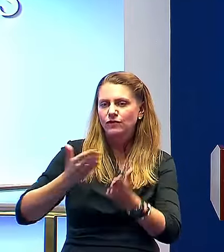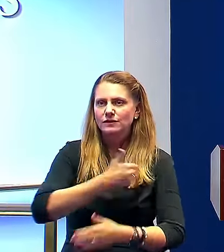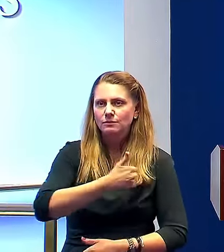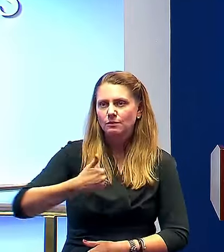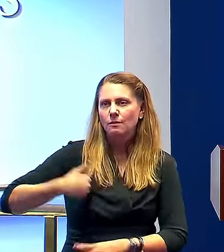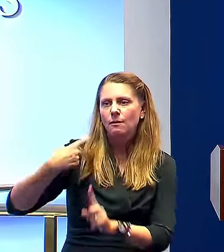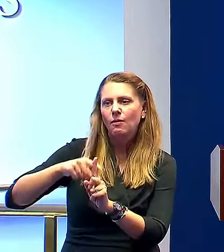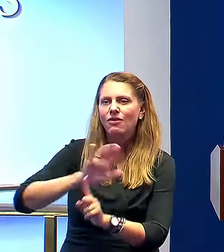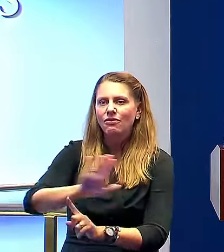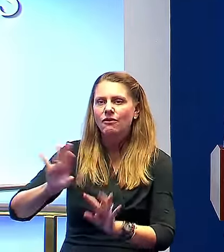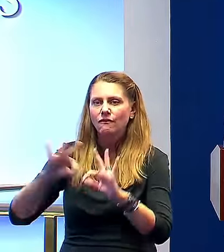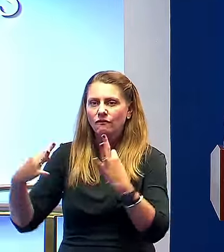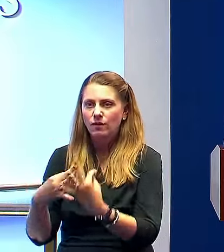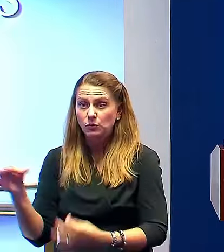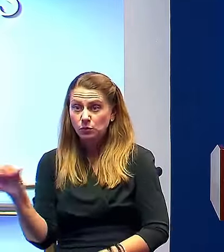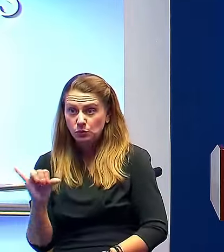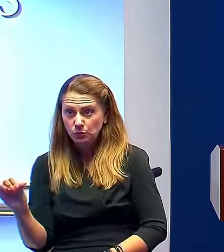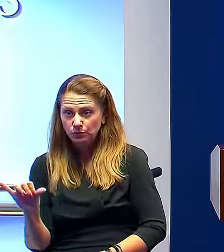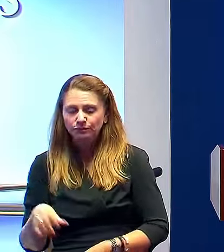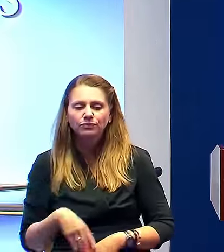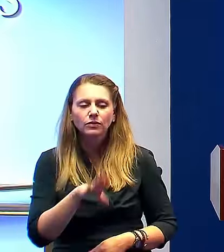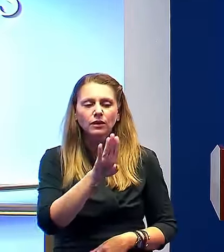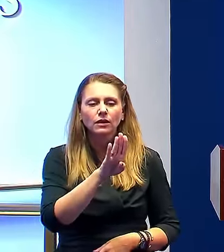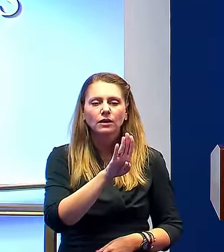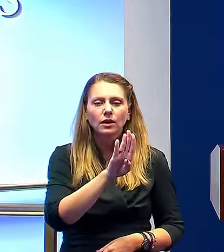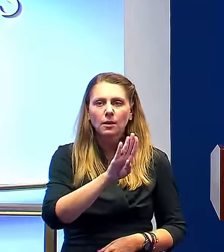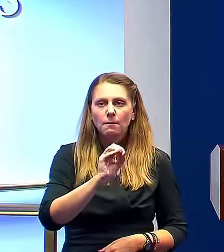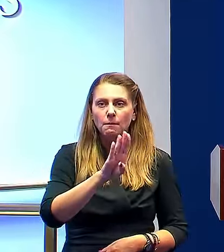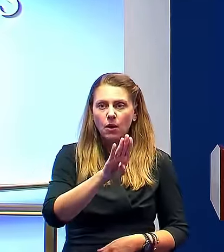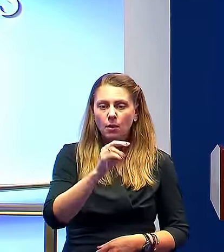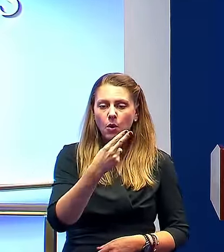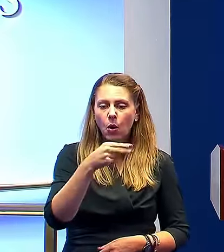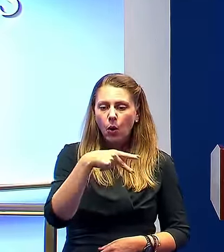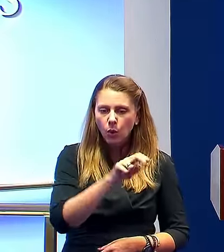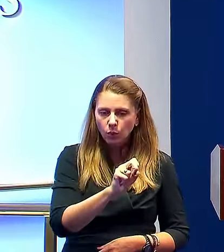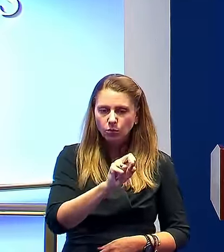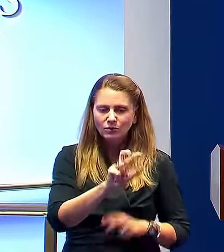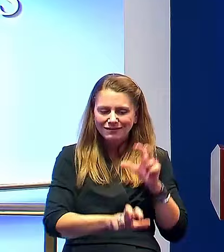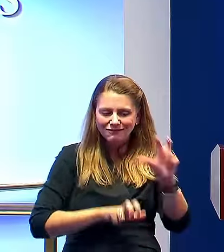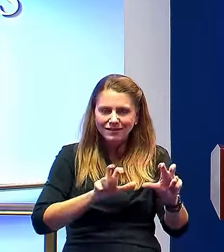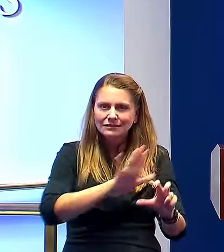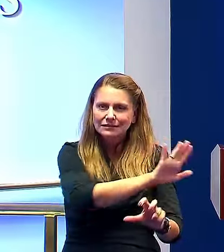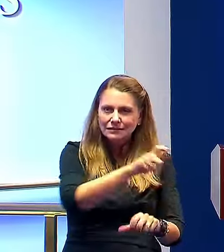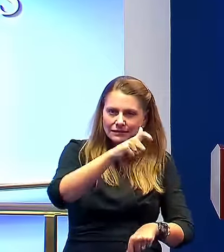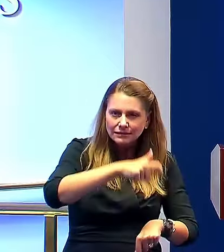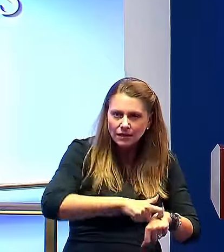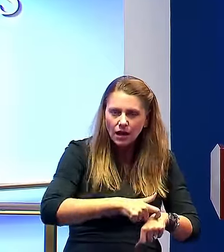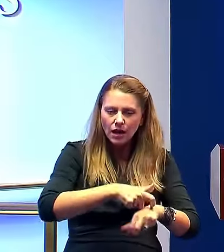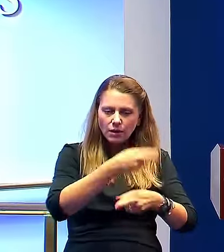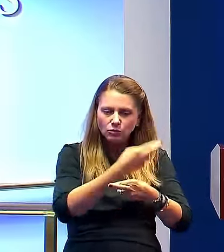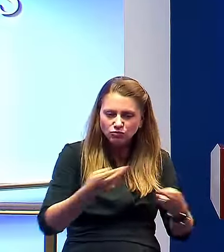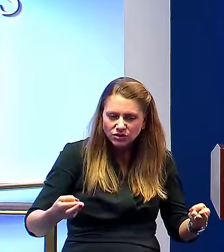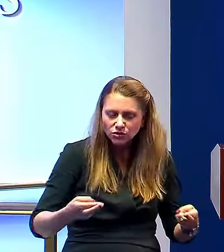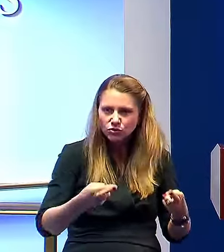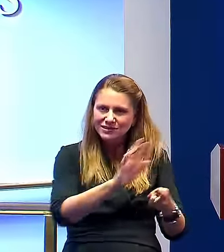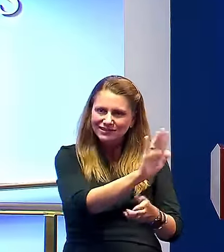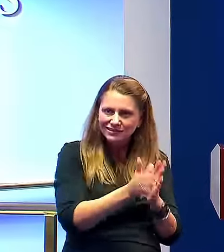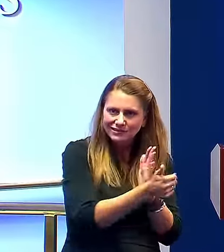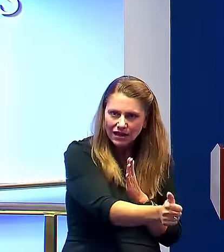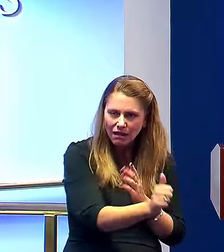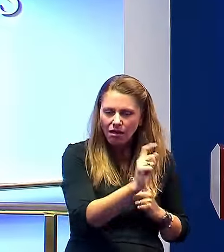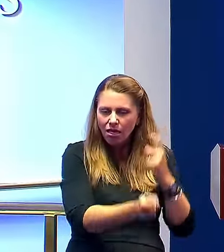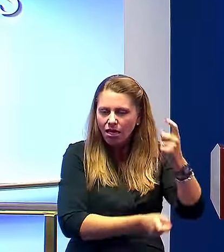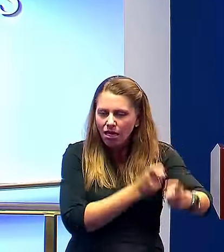Bob Hope invested his time, his talents, and his resources to these ends. I grew up watching Bob